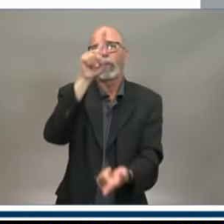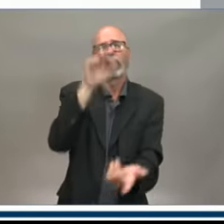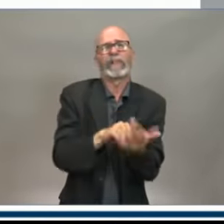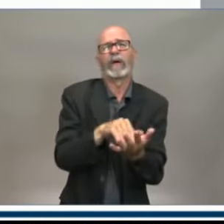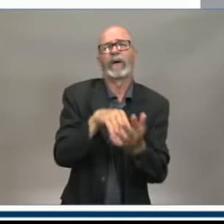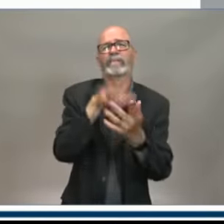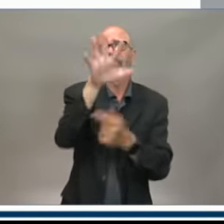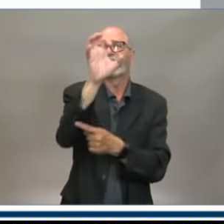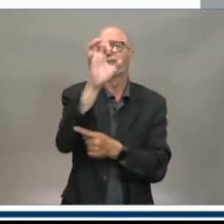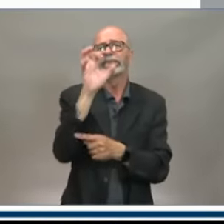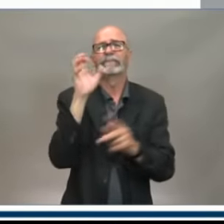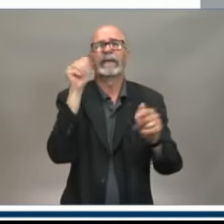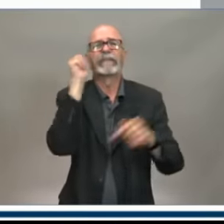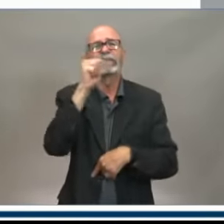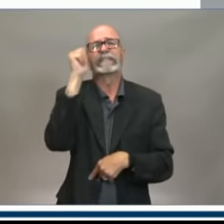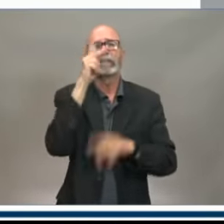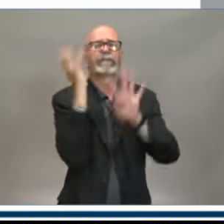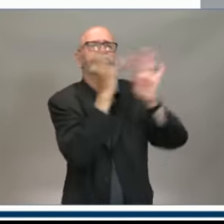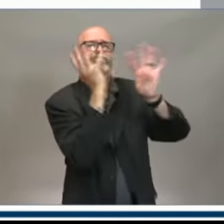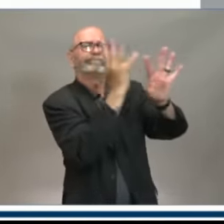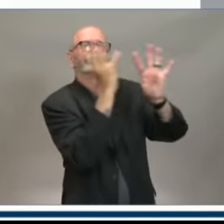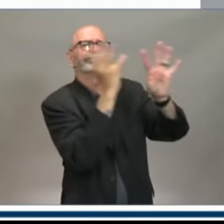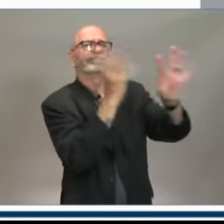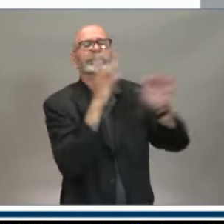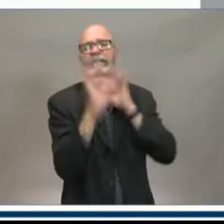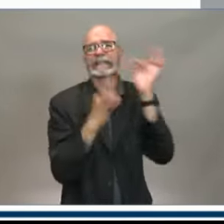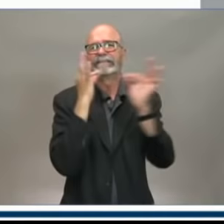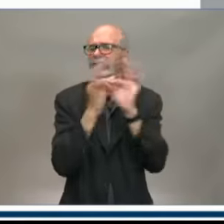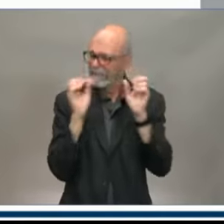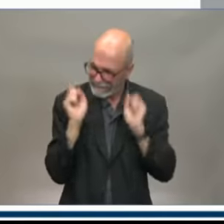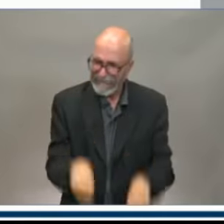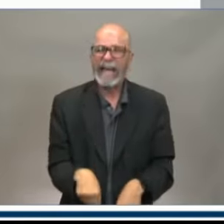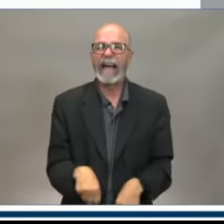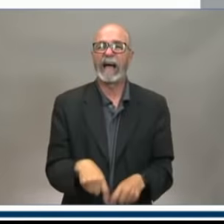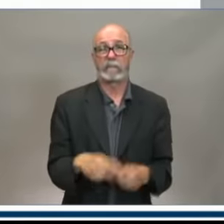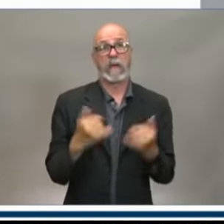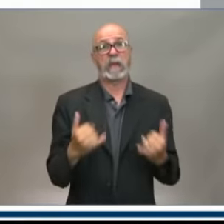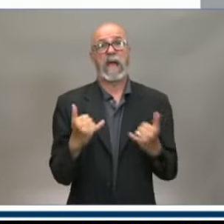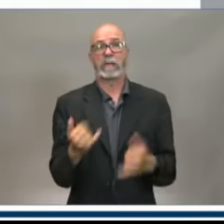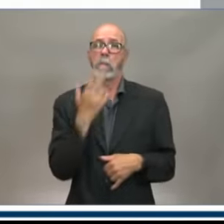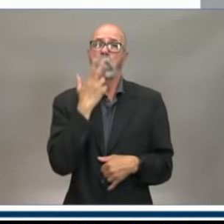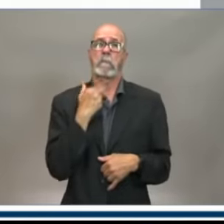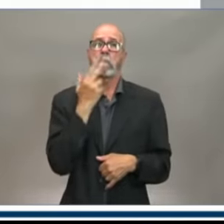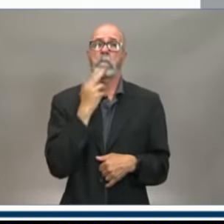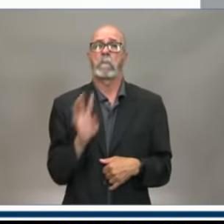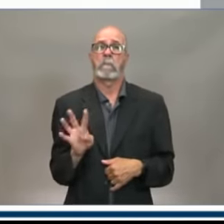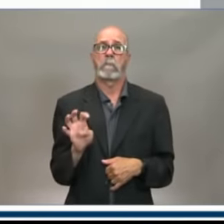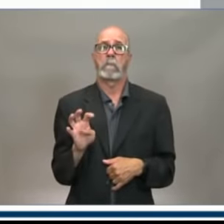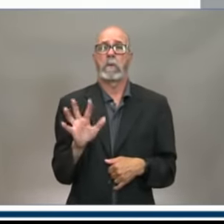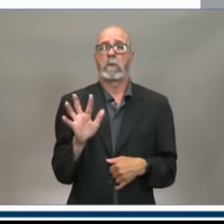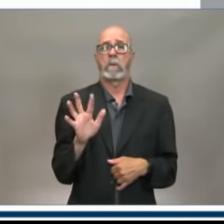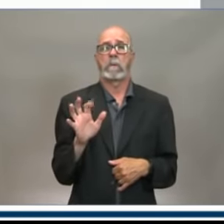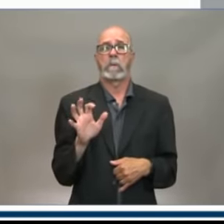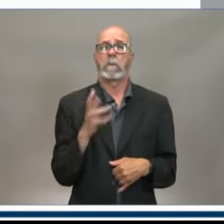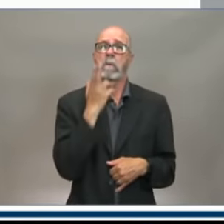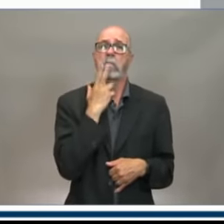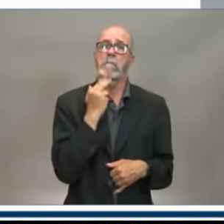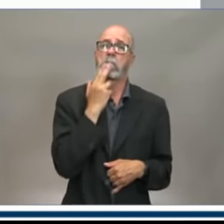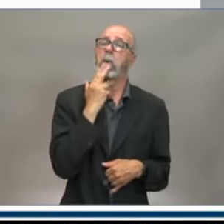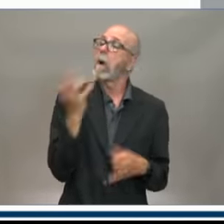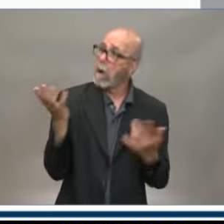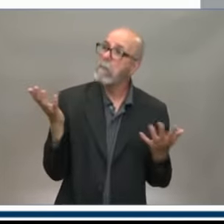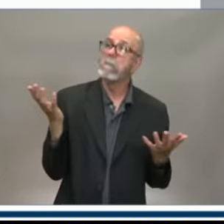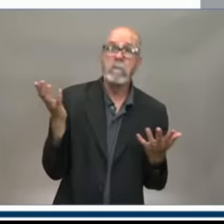if necessary. Right now, we're doing 400 to 500 a day. So we have lots of in all these areas, because COVID has